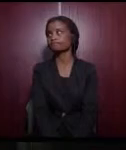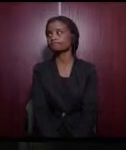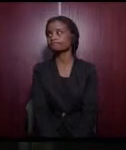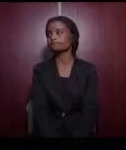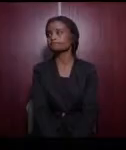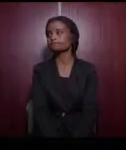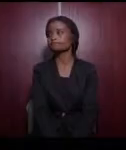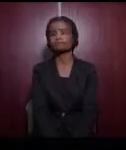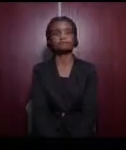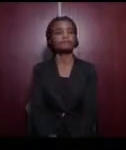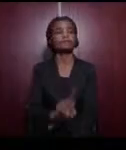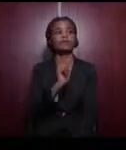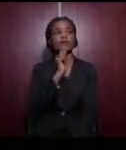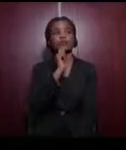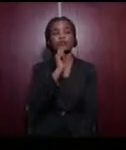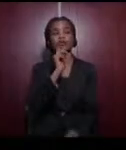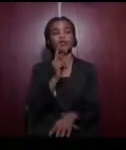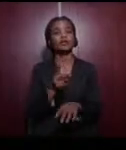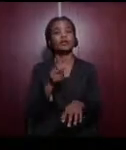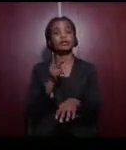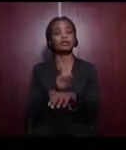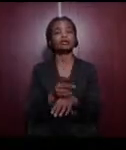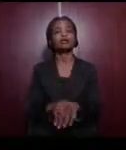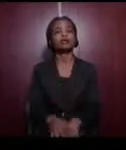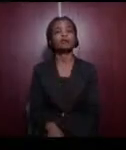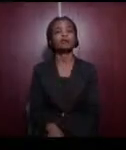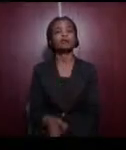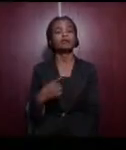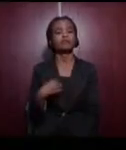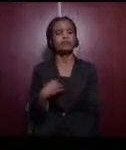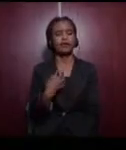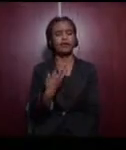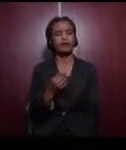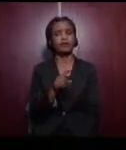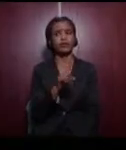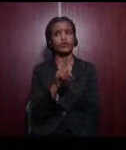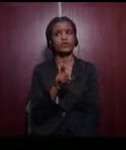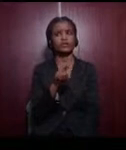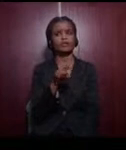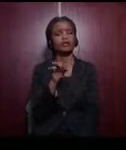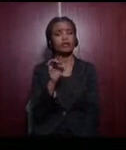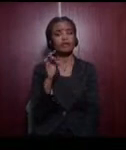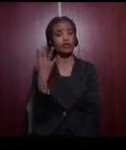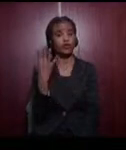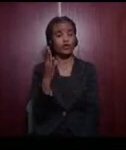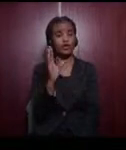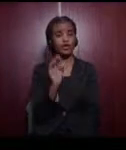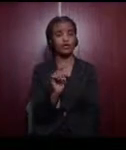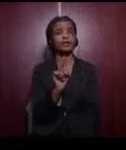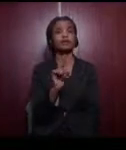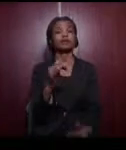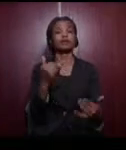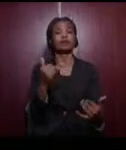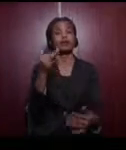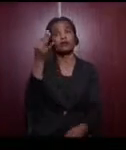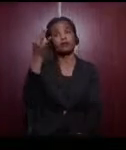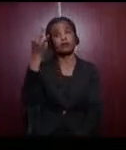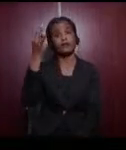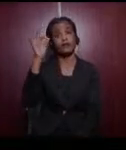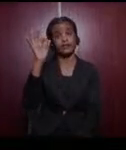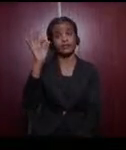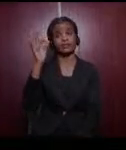Good morning again. Okay. There's a question I forgot to ask. What does the government do if Rona